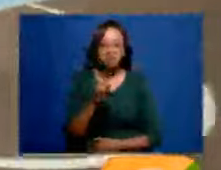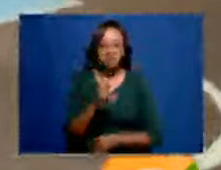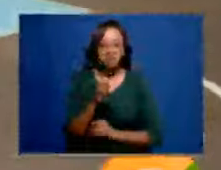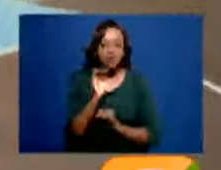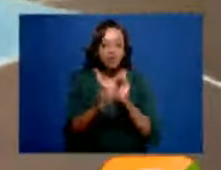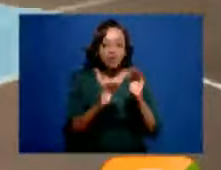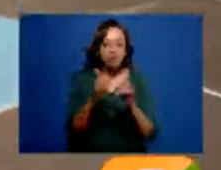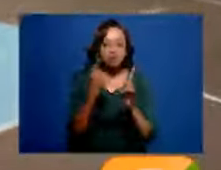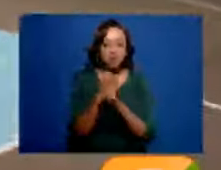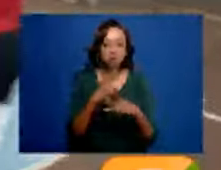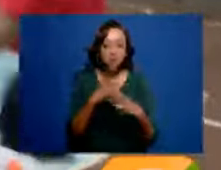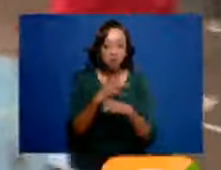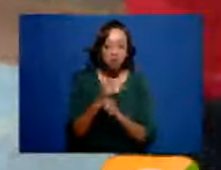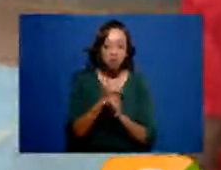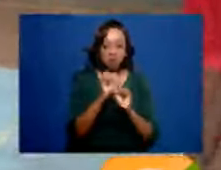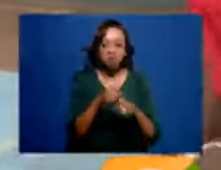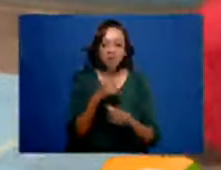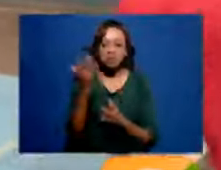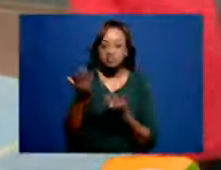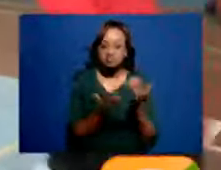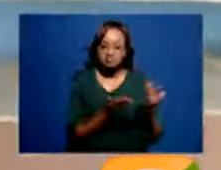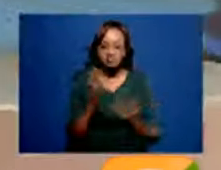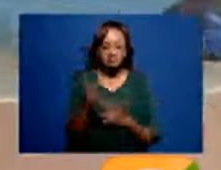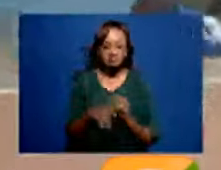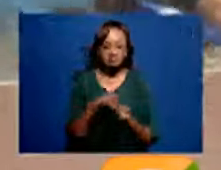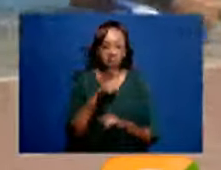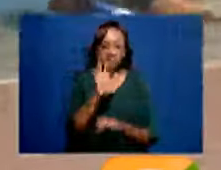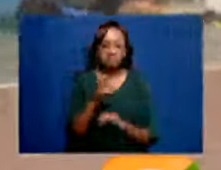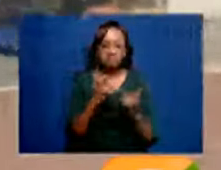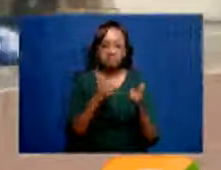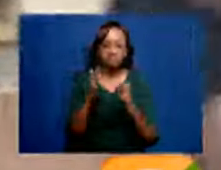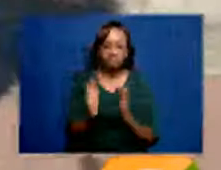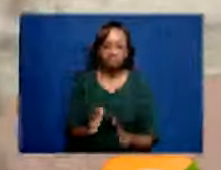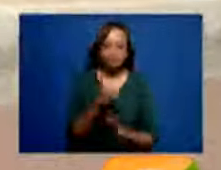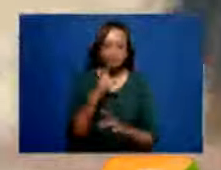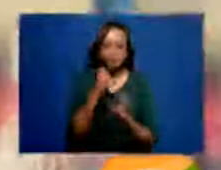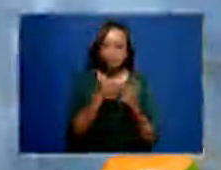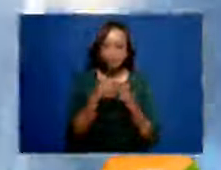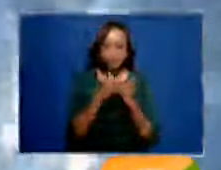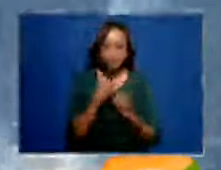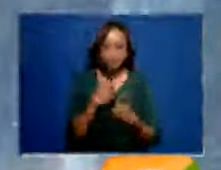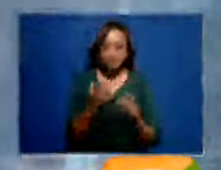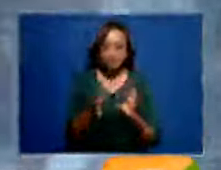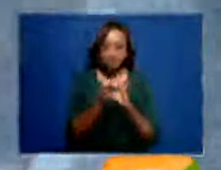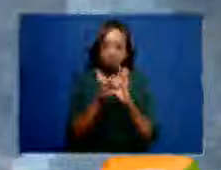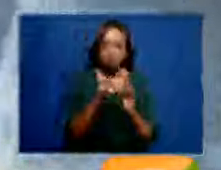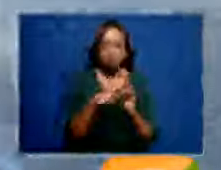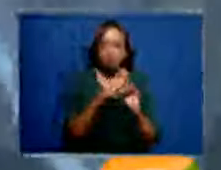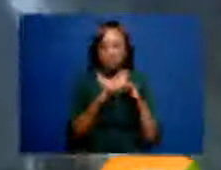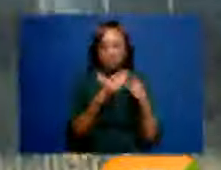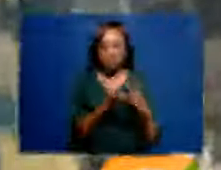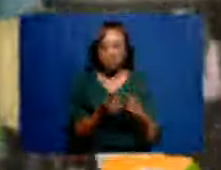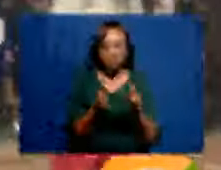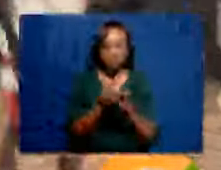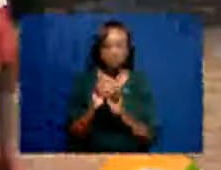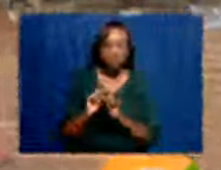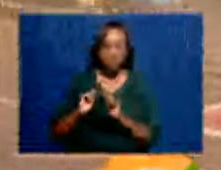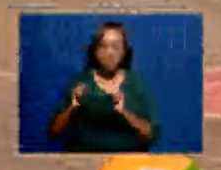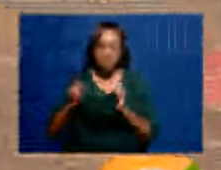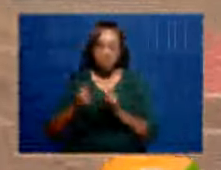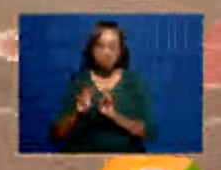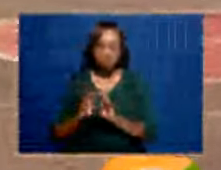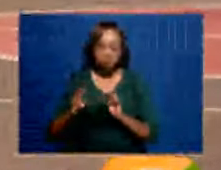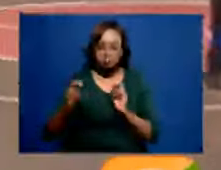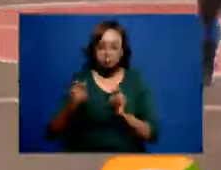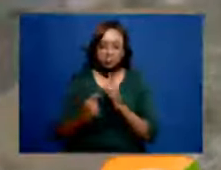stakeholders to help in bringing in the five diaspora-based players who are having challenges linking up with the squad. The technical bench is expected to trim the